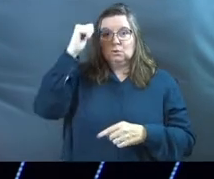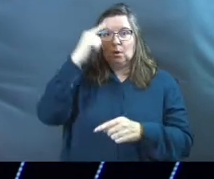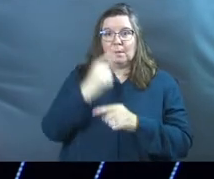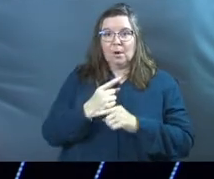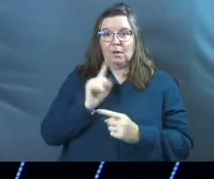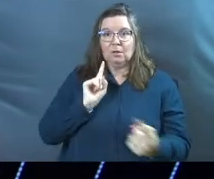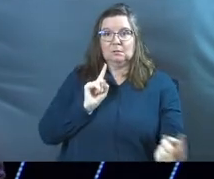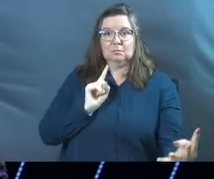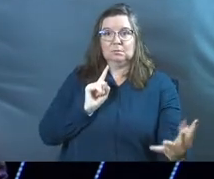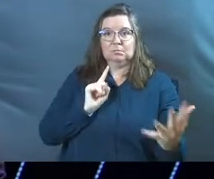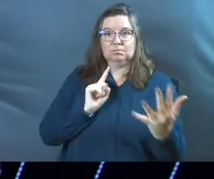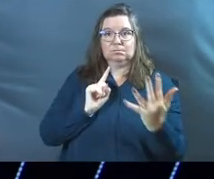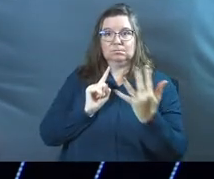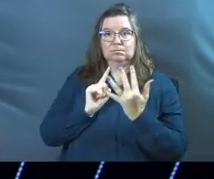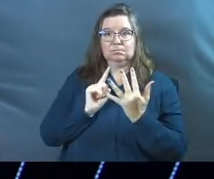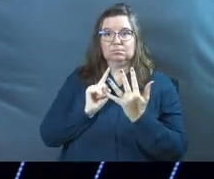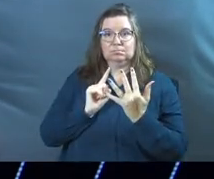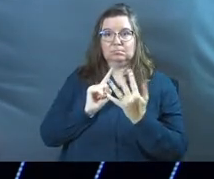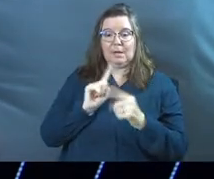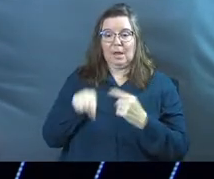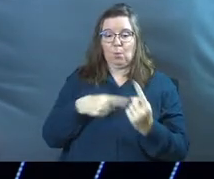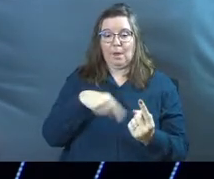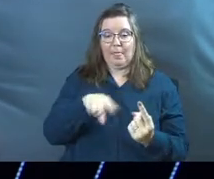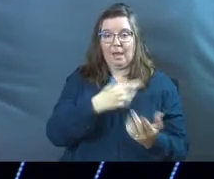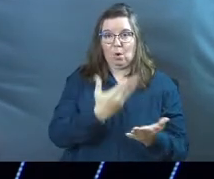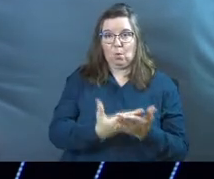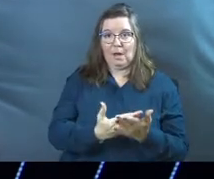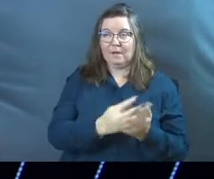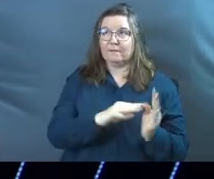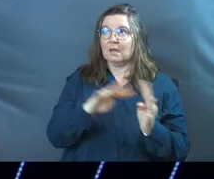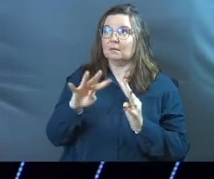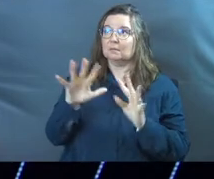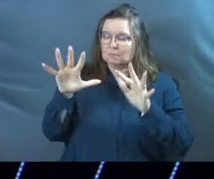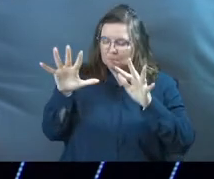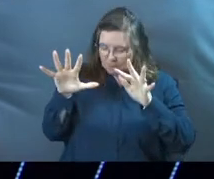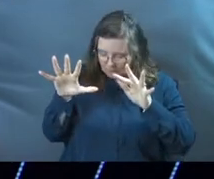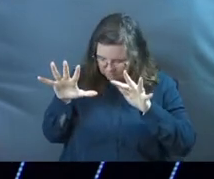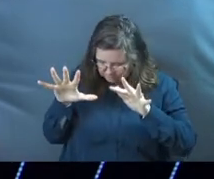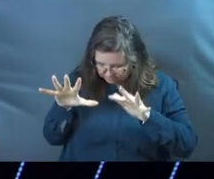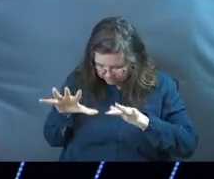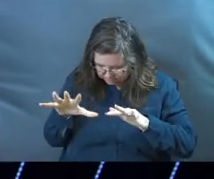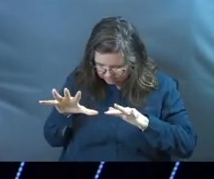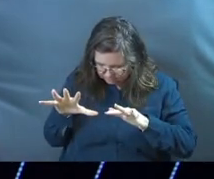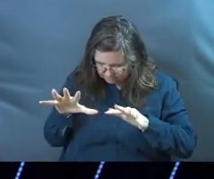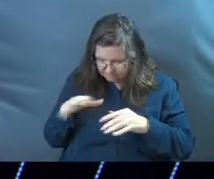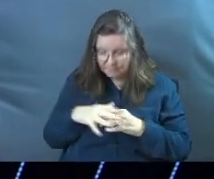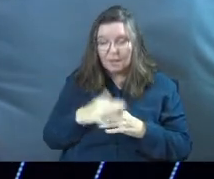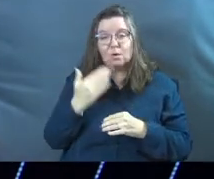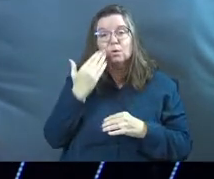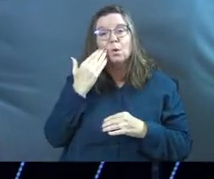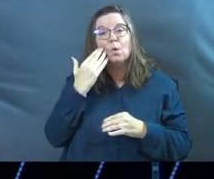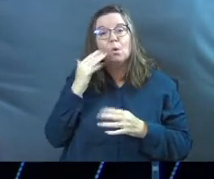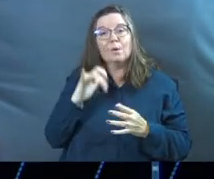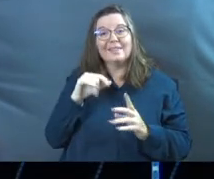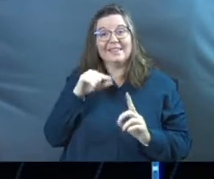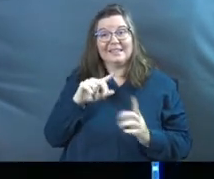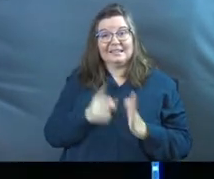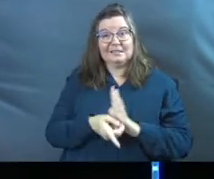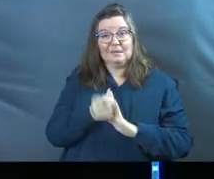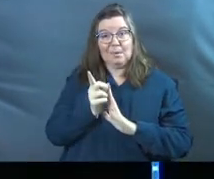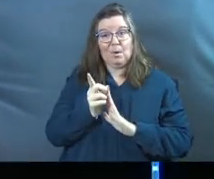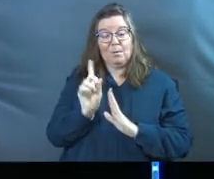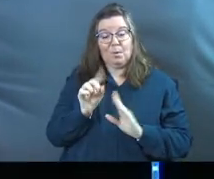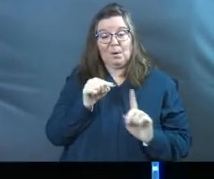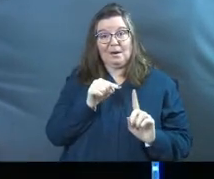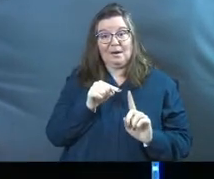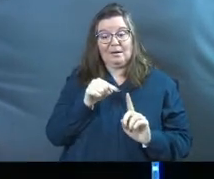it was to him that his brothers came. And when they arrived, they bowed before him with their faces on the ground. Now, you Bible students here, you know that this moment